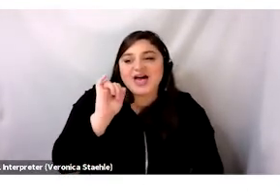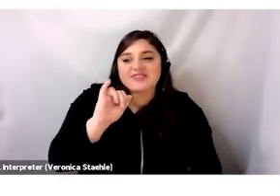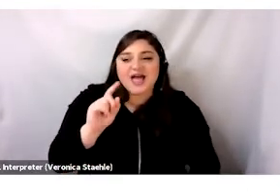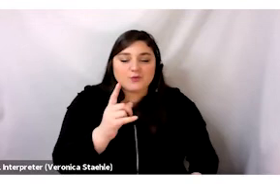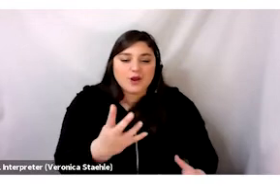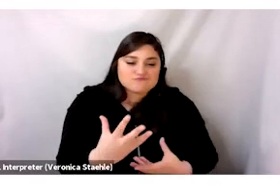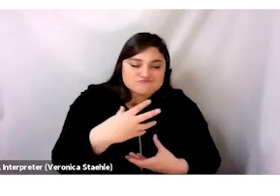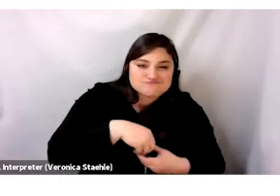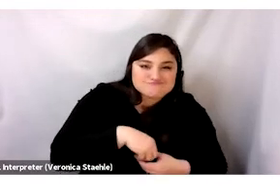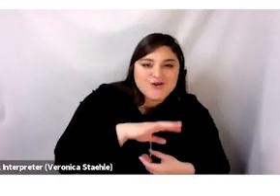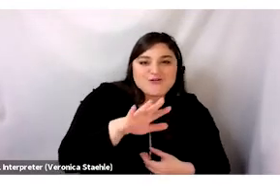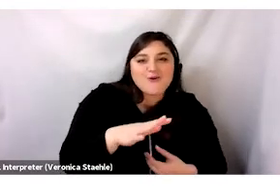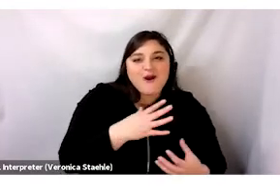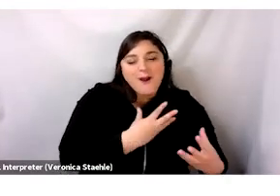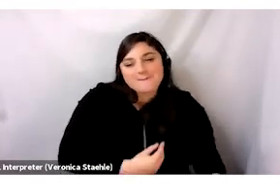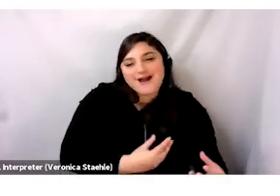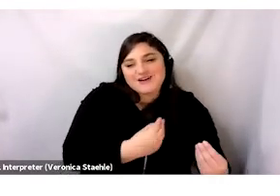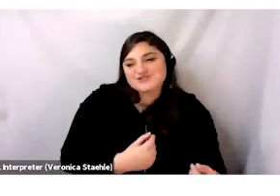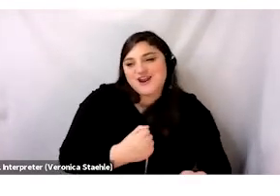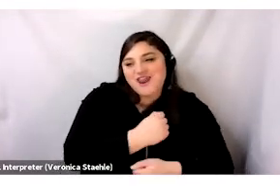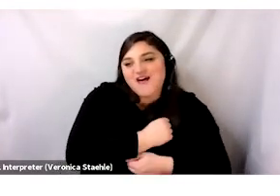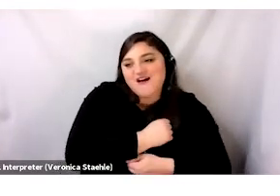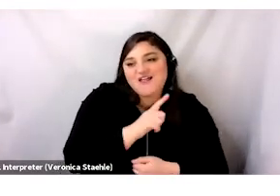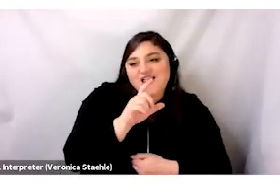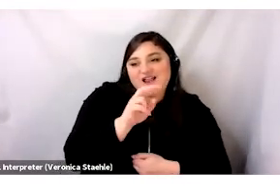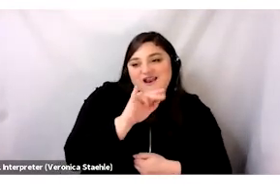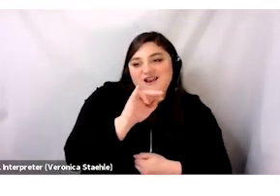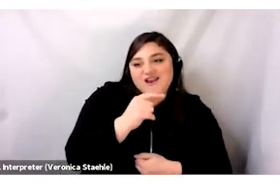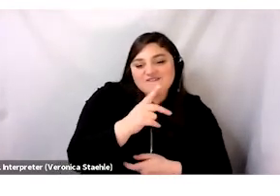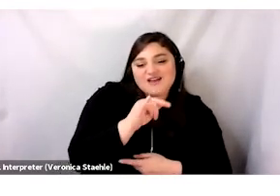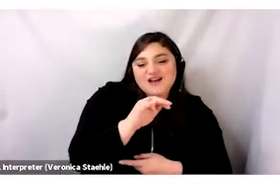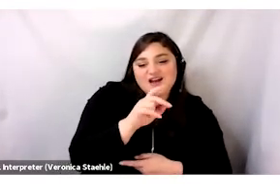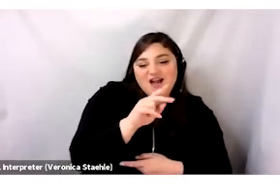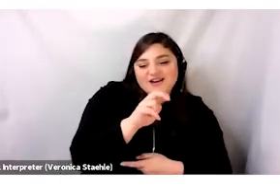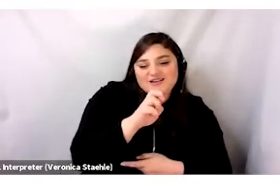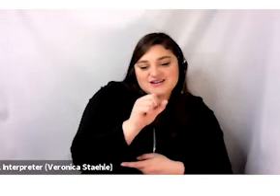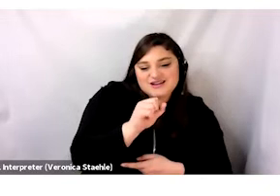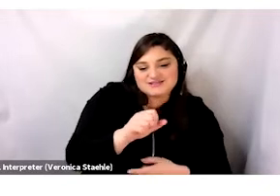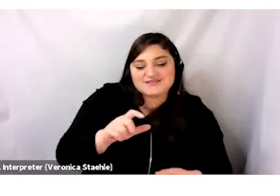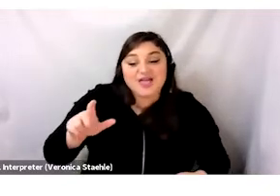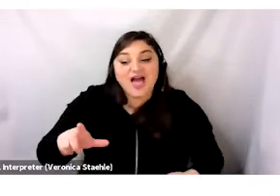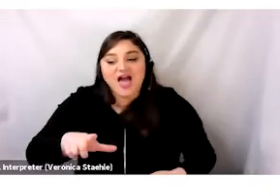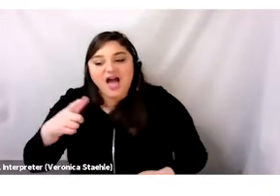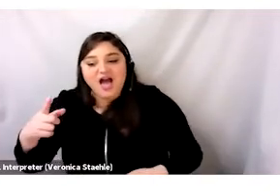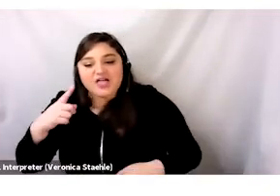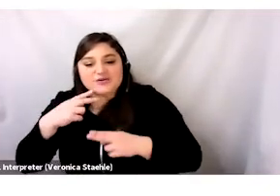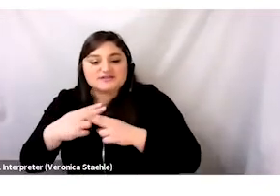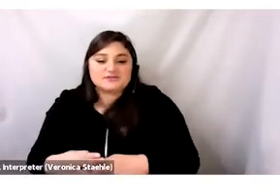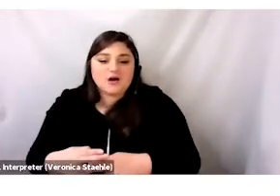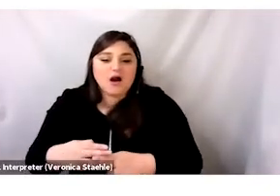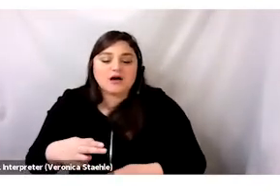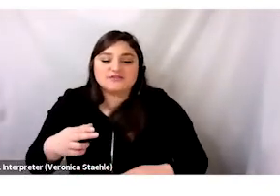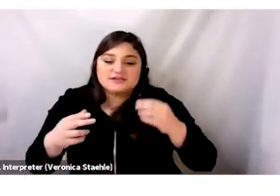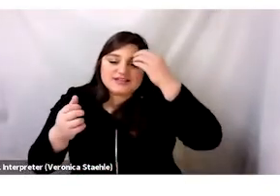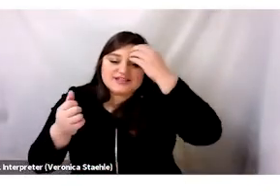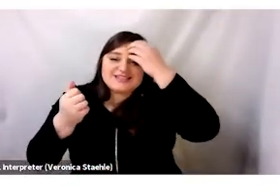loving kindness. And the other one is called the Anapanasati Sutra, which is also known as the 16